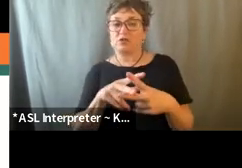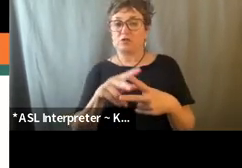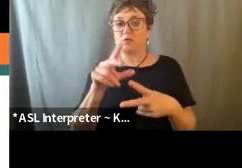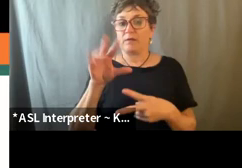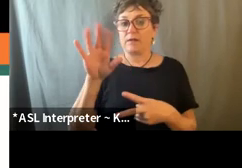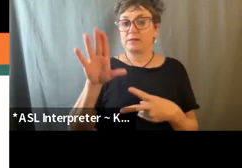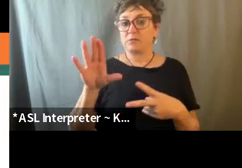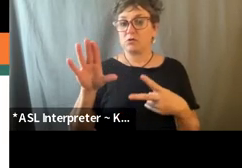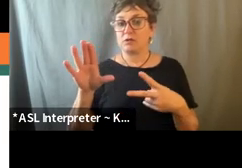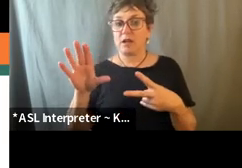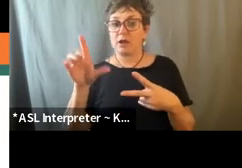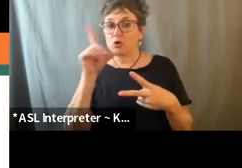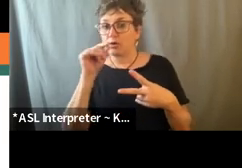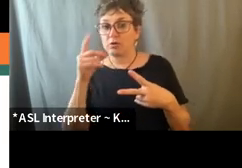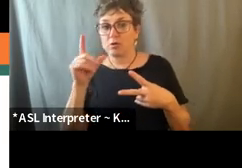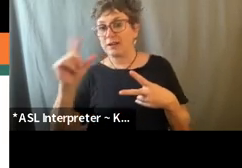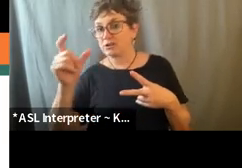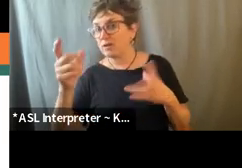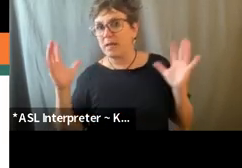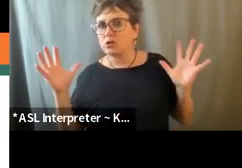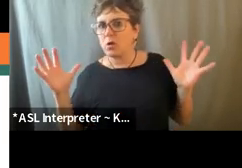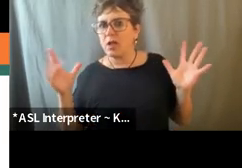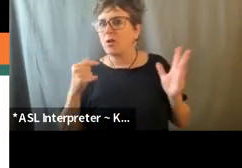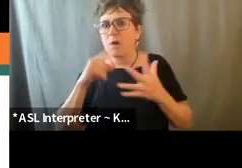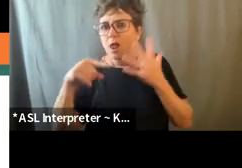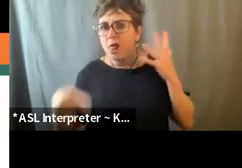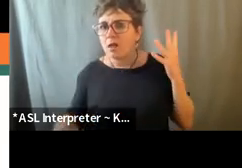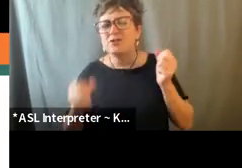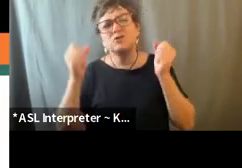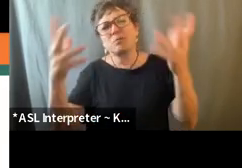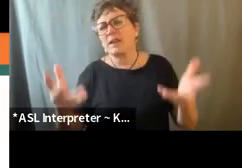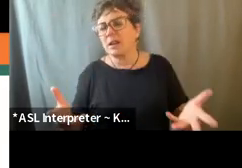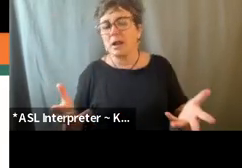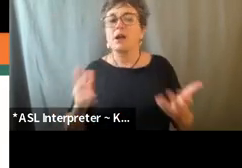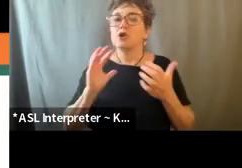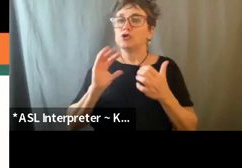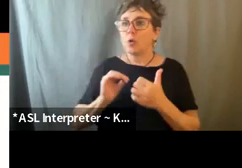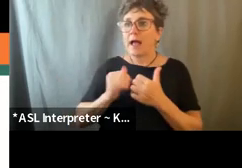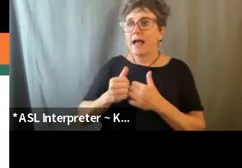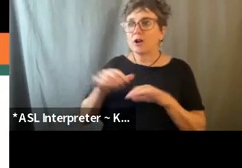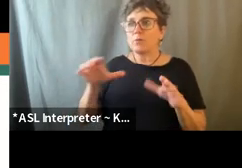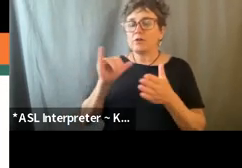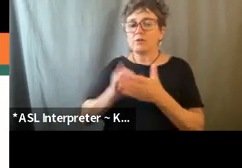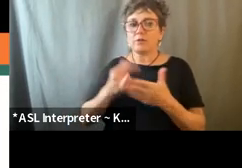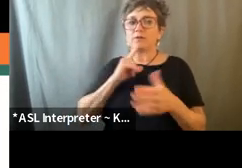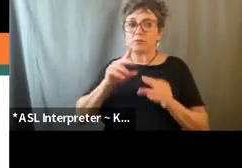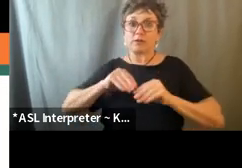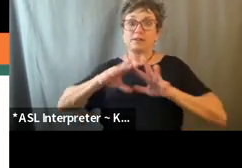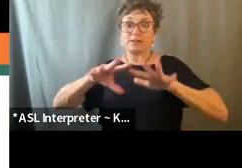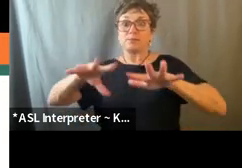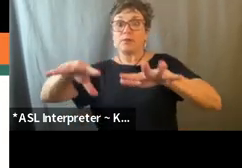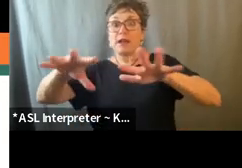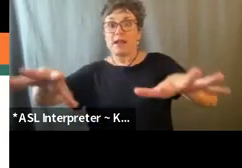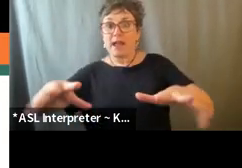think creatively about how can I do that to maximize our reach and, talking to our audience, but